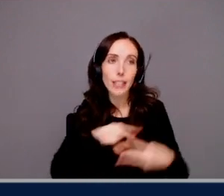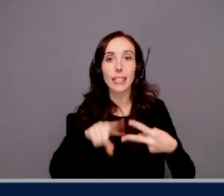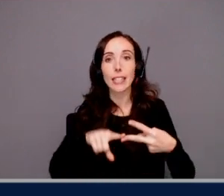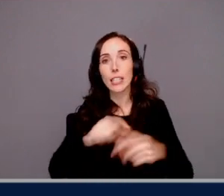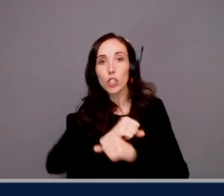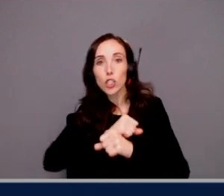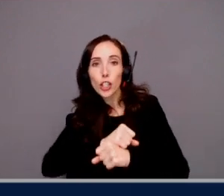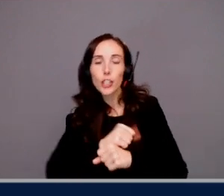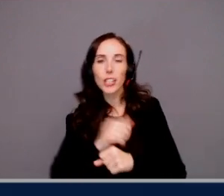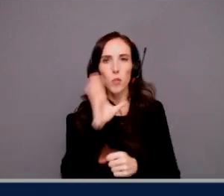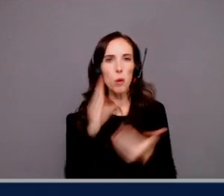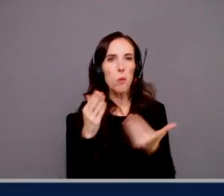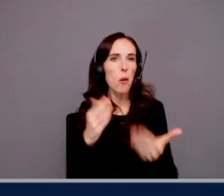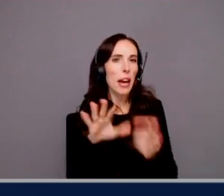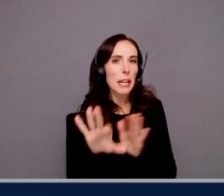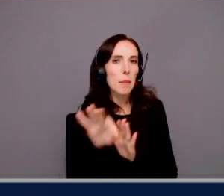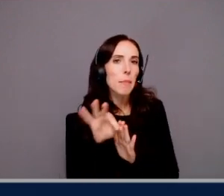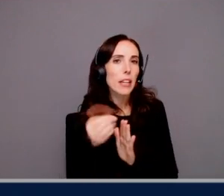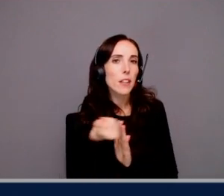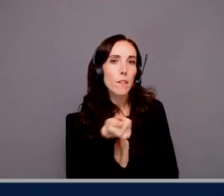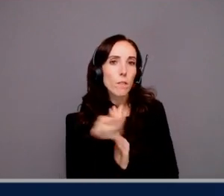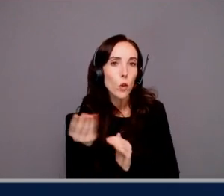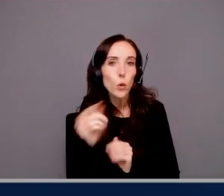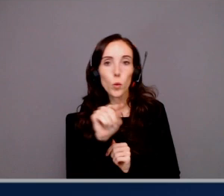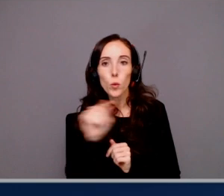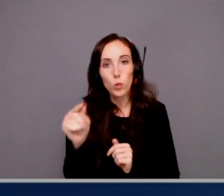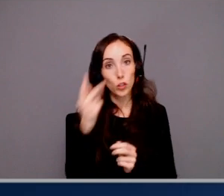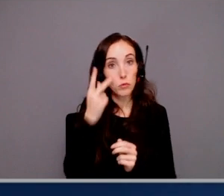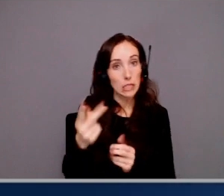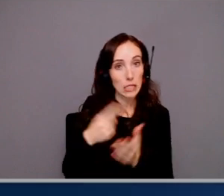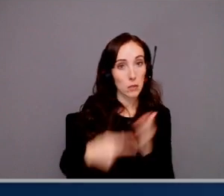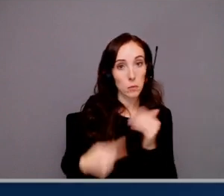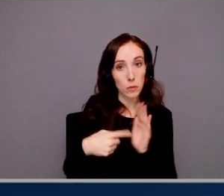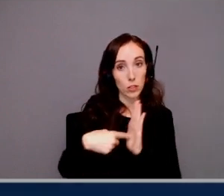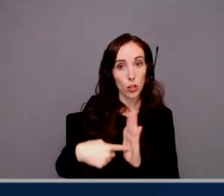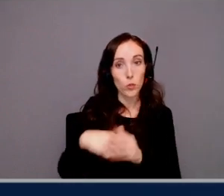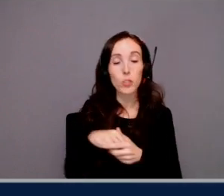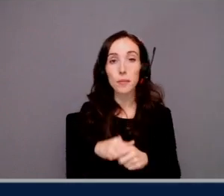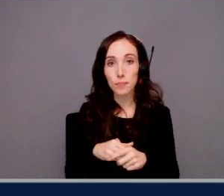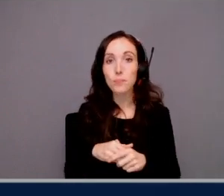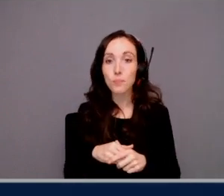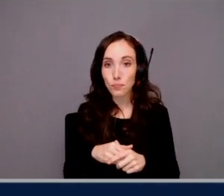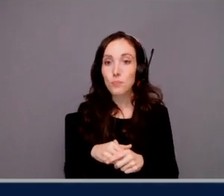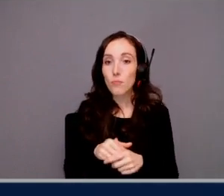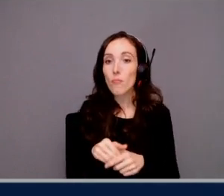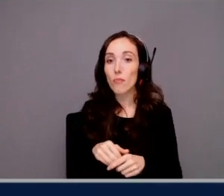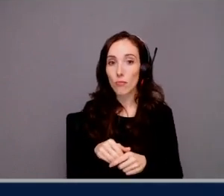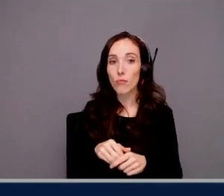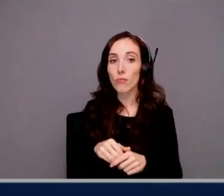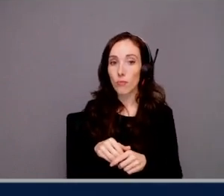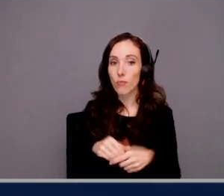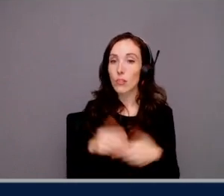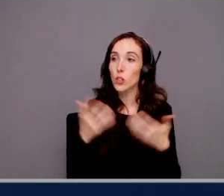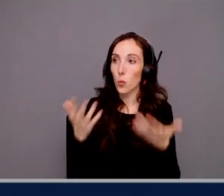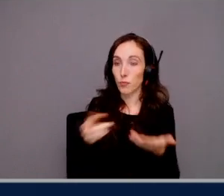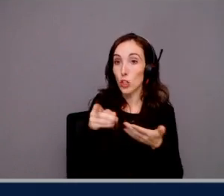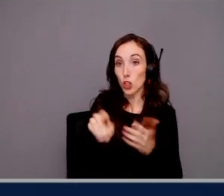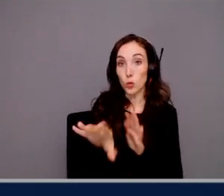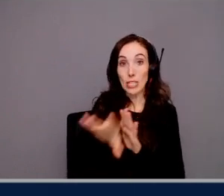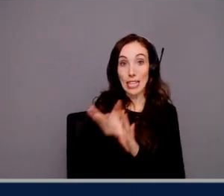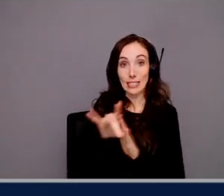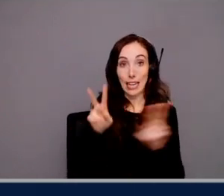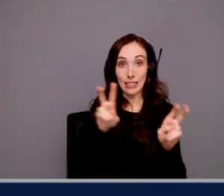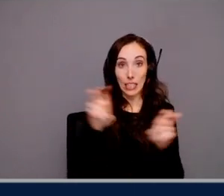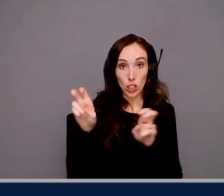pick a few of them. Let's see what these let's see what are. it's saying. So the experience is, as you select an issue, we highlight